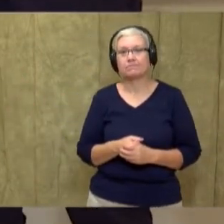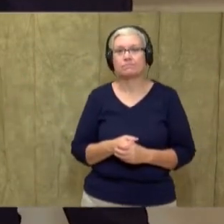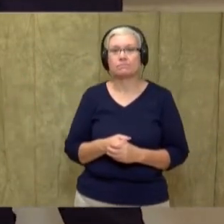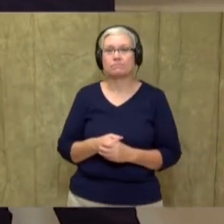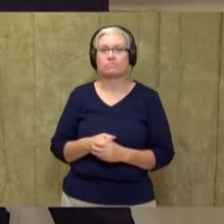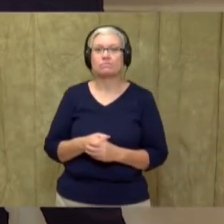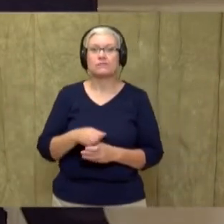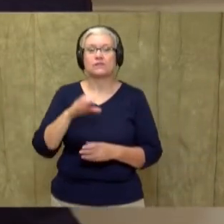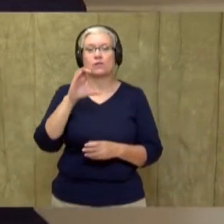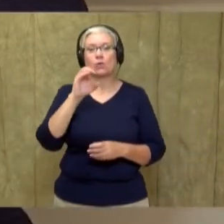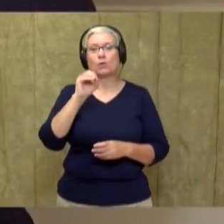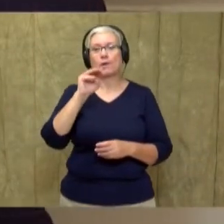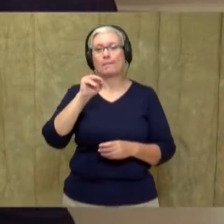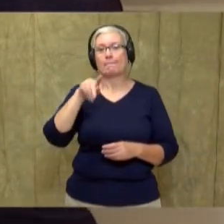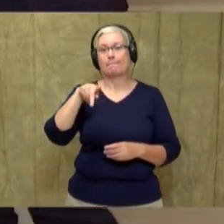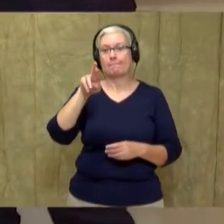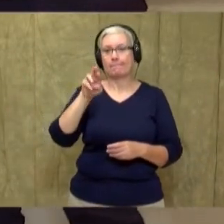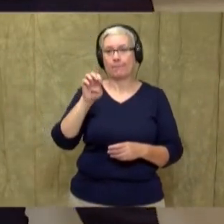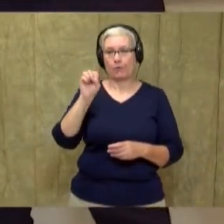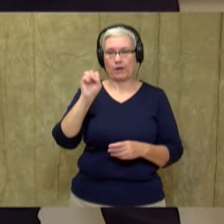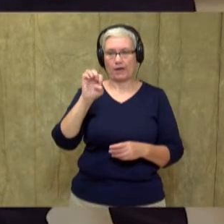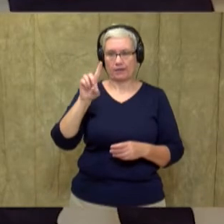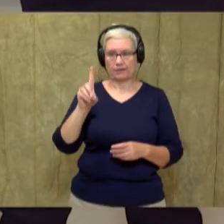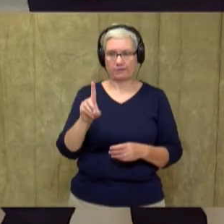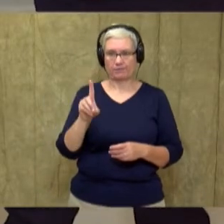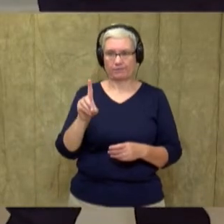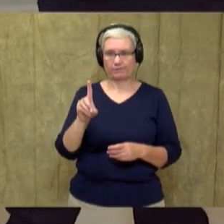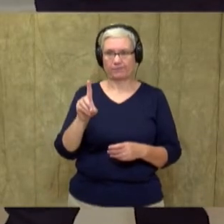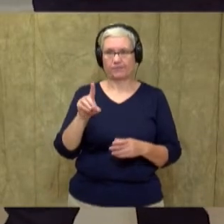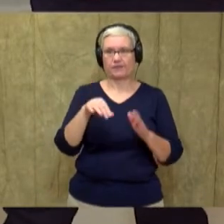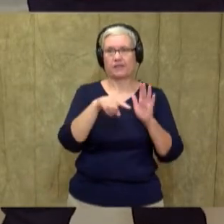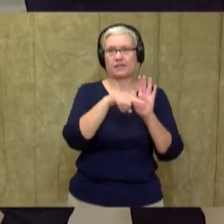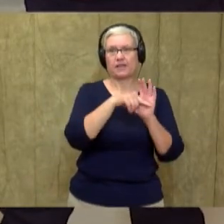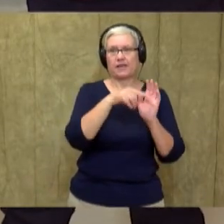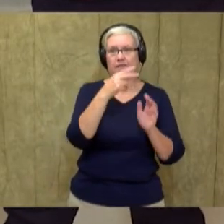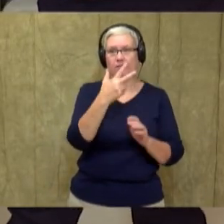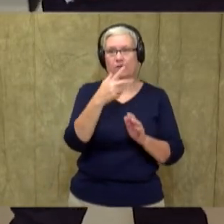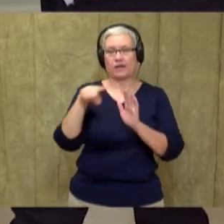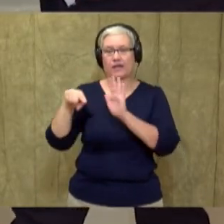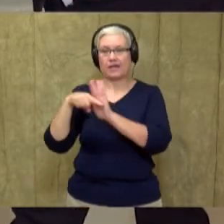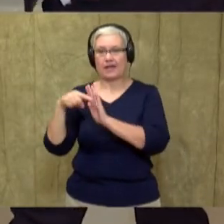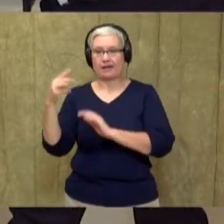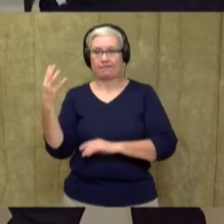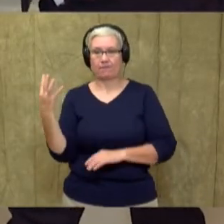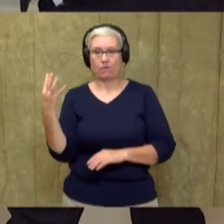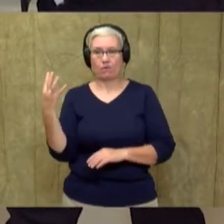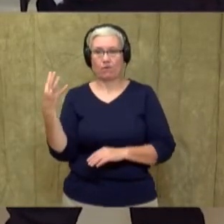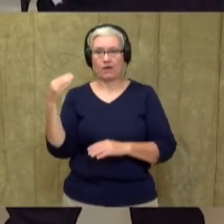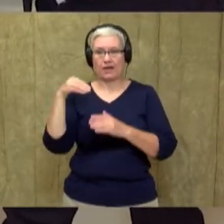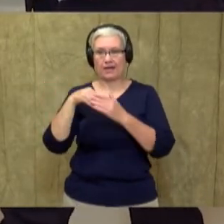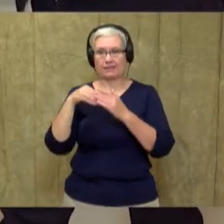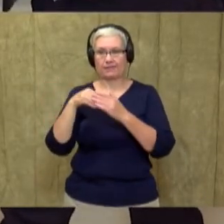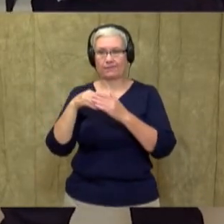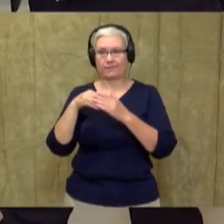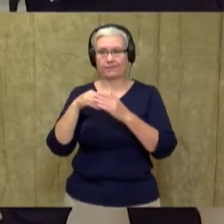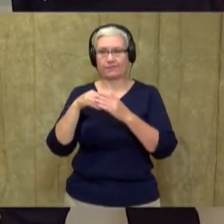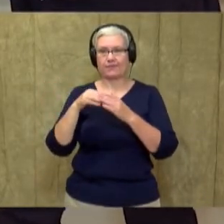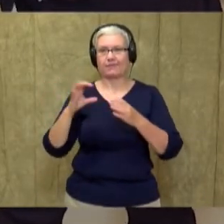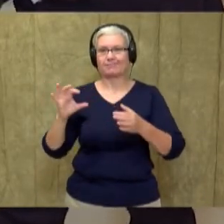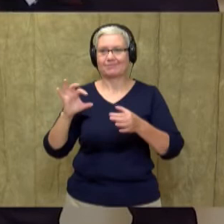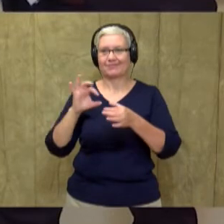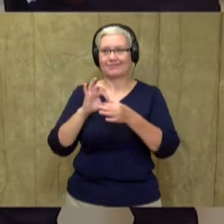our original x squared. And lastly, that 3 and -4 that we see in our equation are the exact